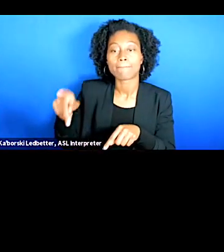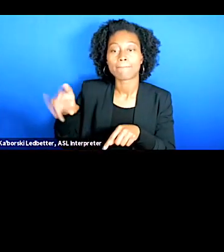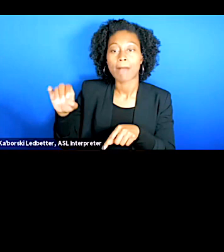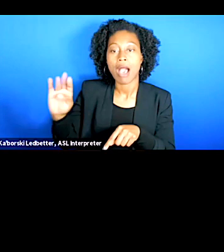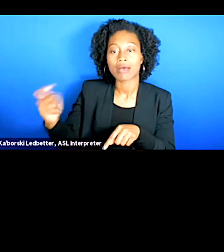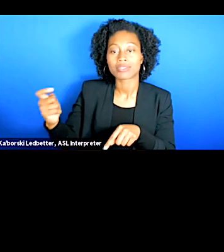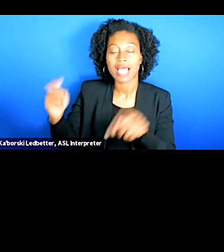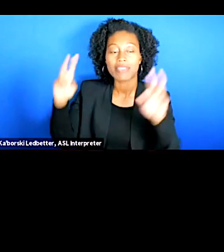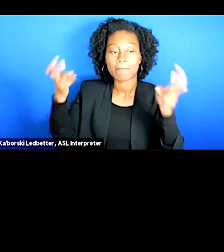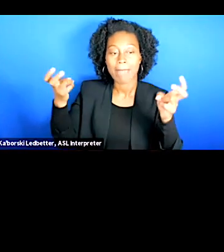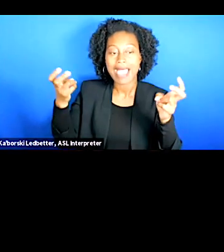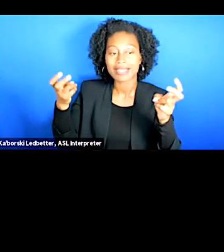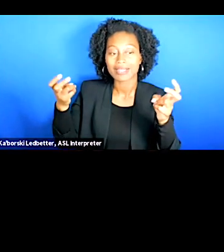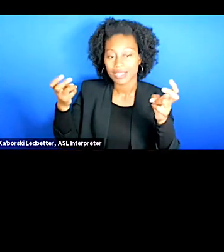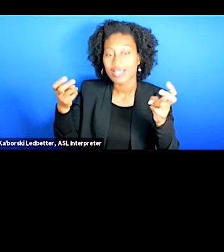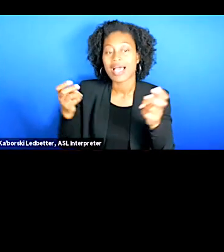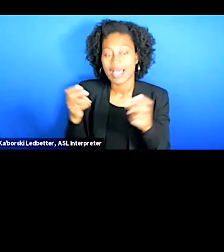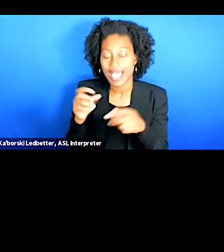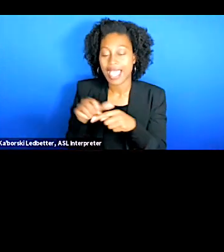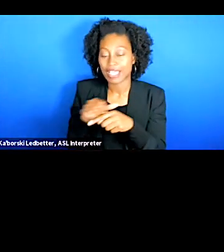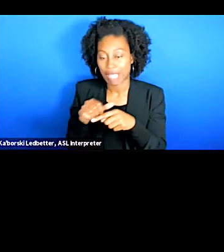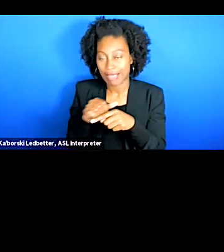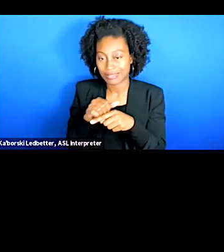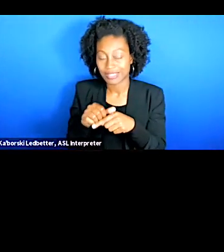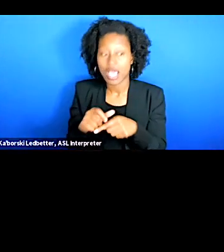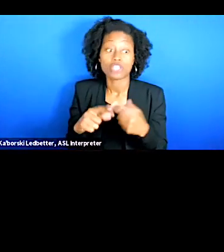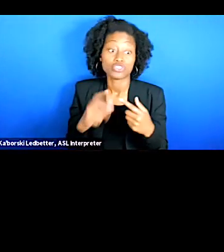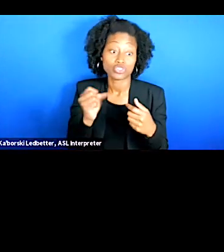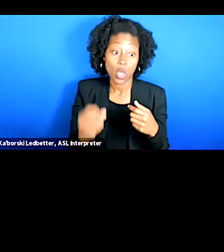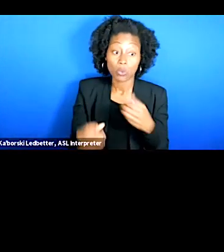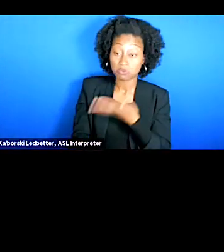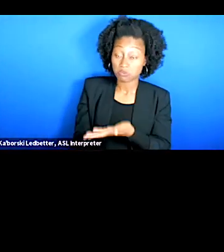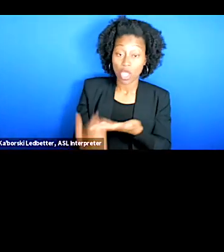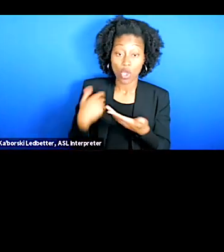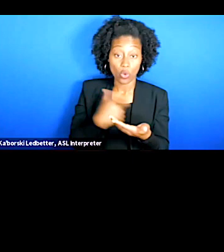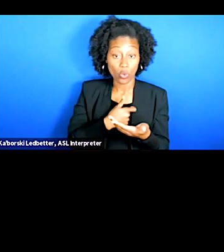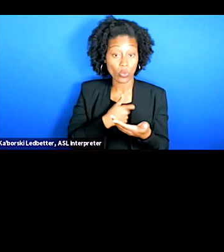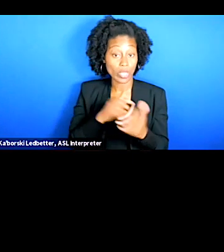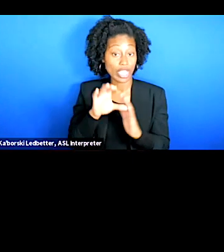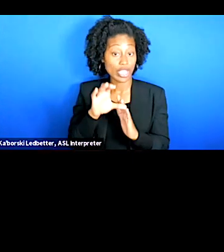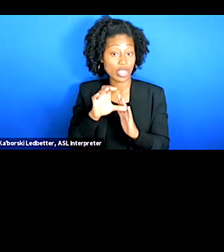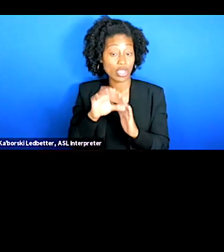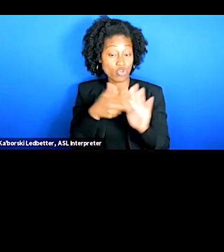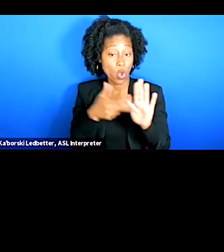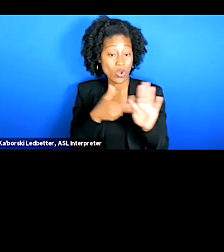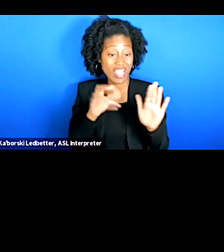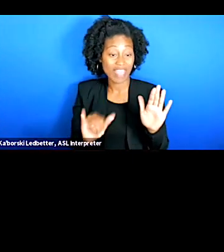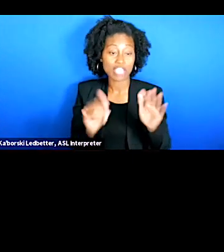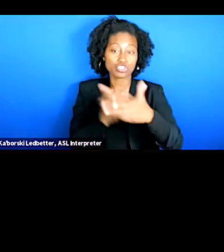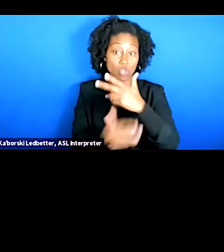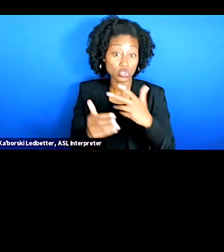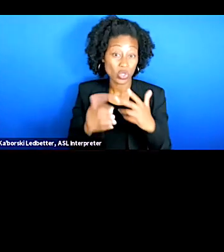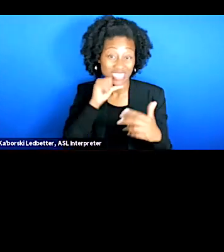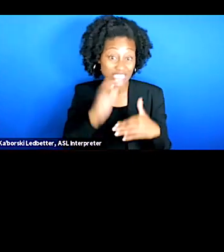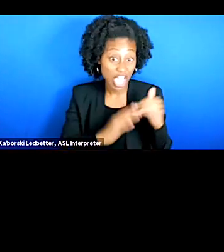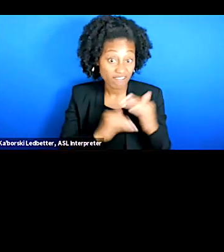The data in this document were literature passages that we coded as social discomfort. These were associated